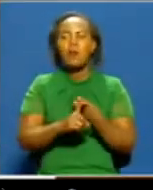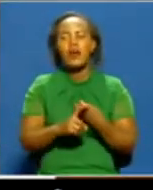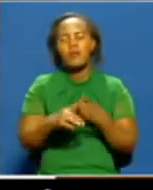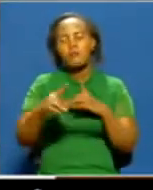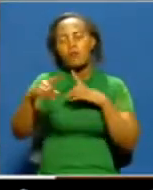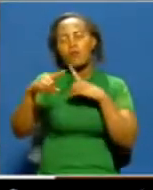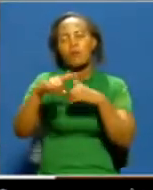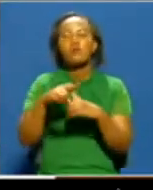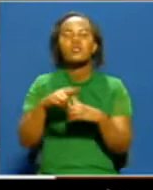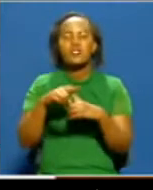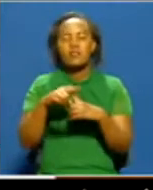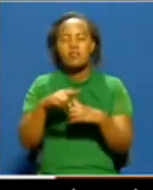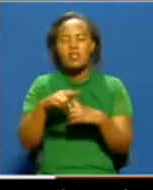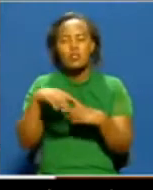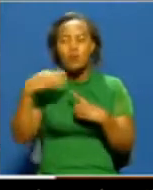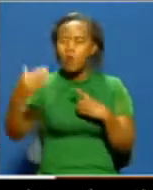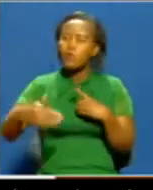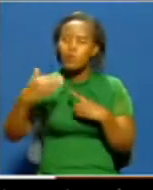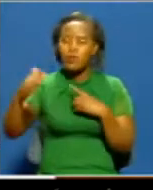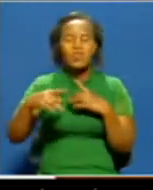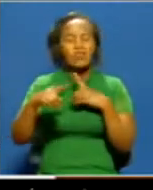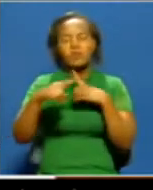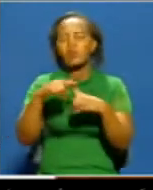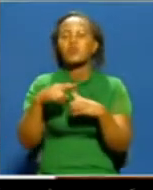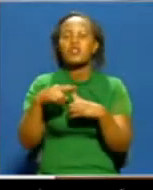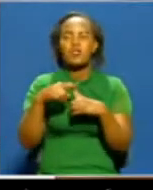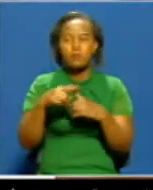Lesson number one. And rest.